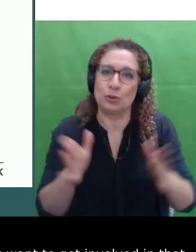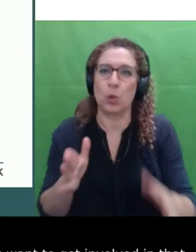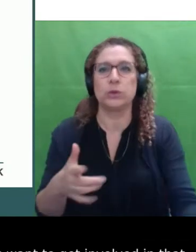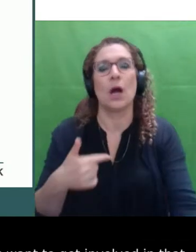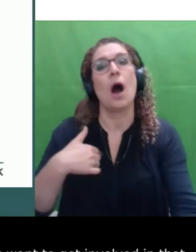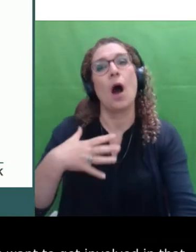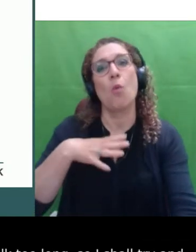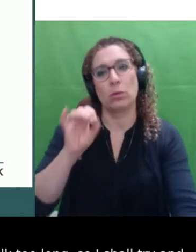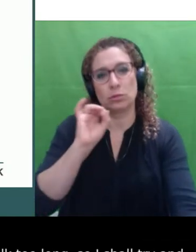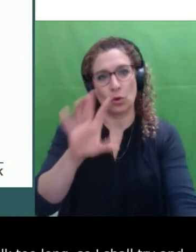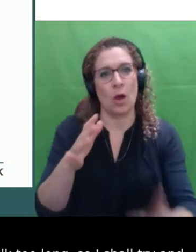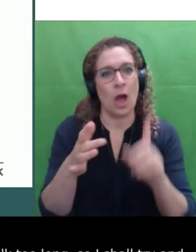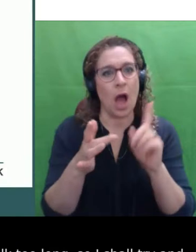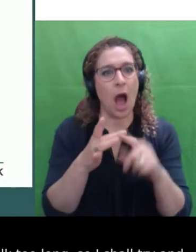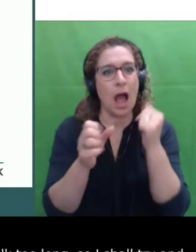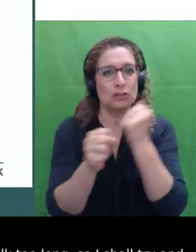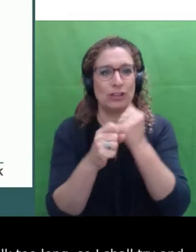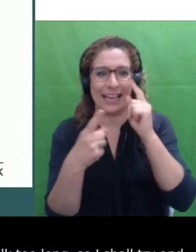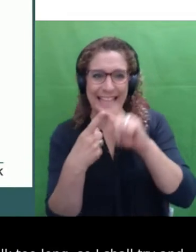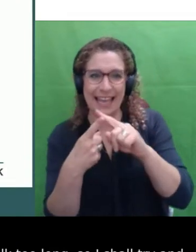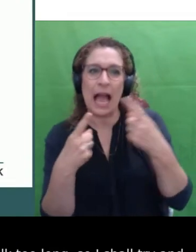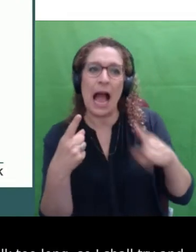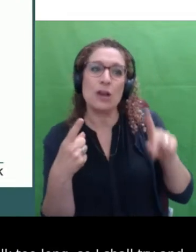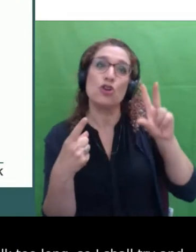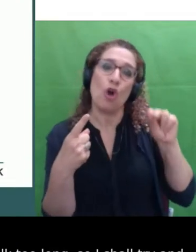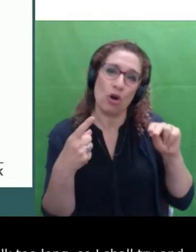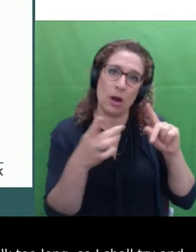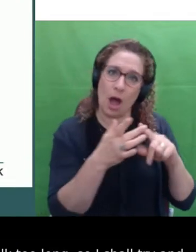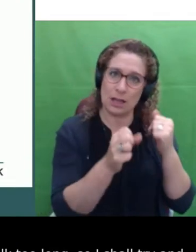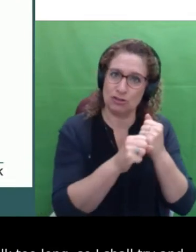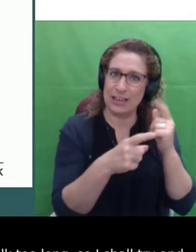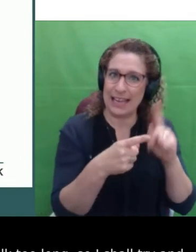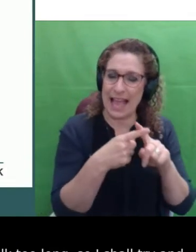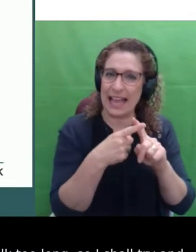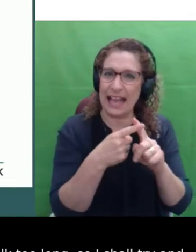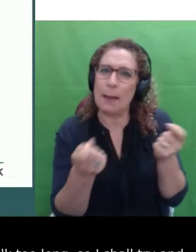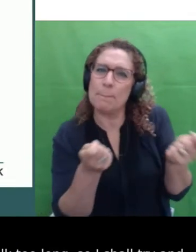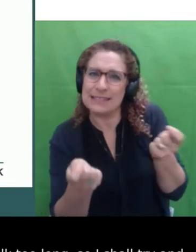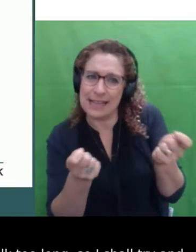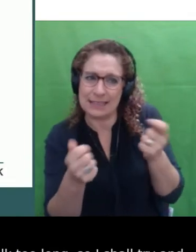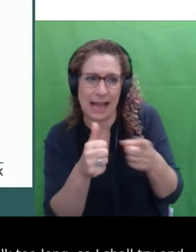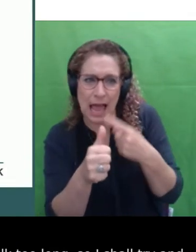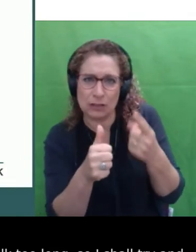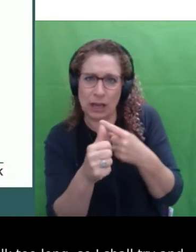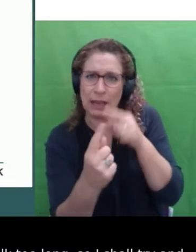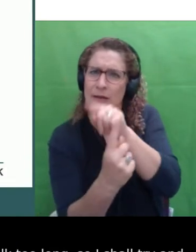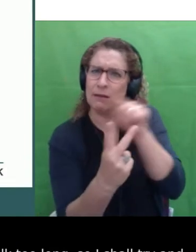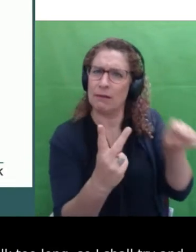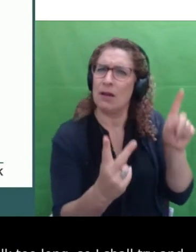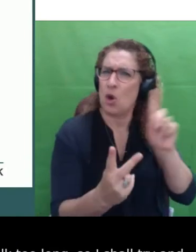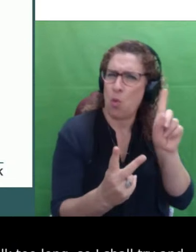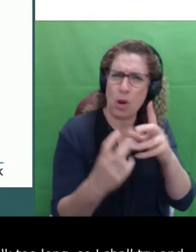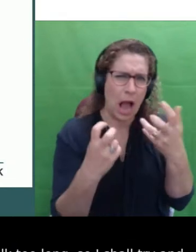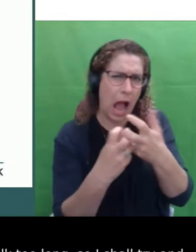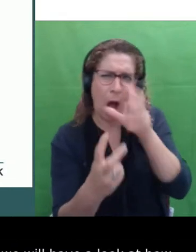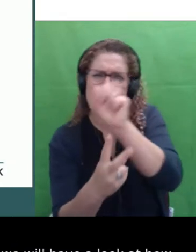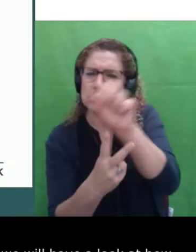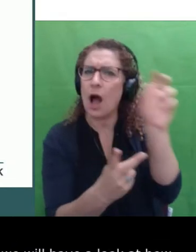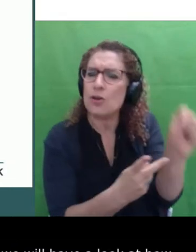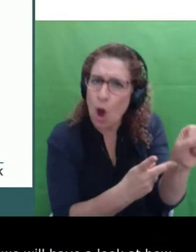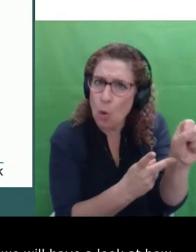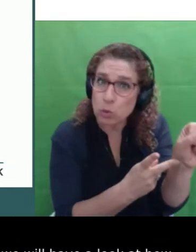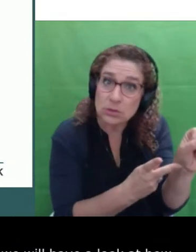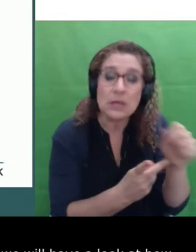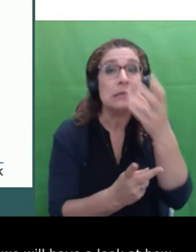ige and non-ige mediated allergy we're going to have a look at how both of those present and how we can diagnose that sometimes with tests and